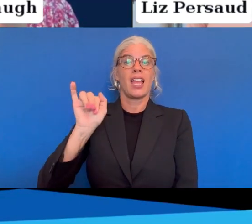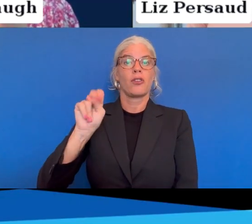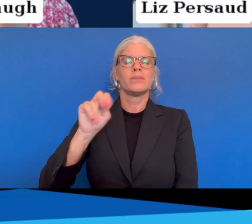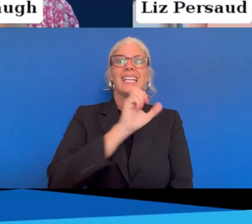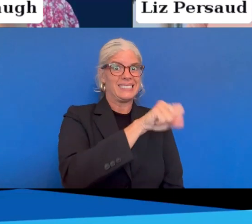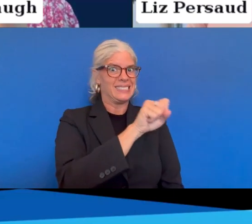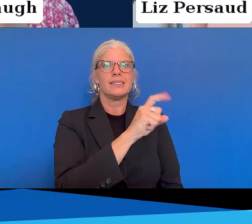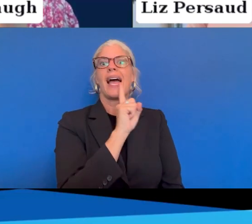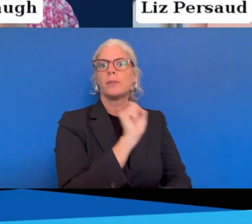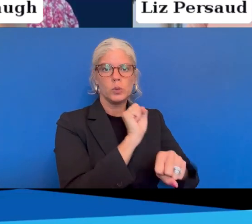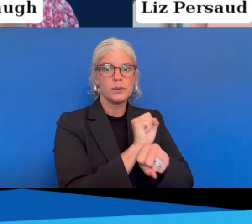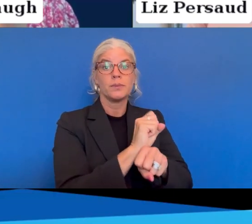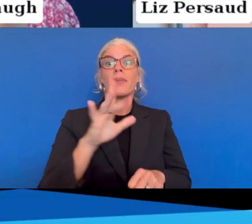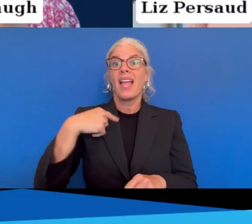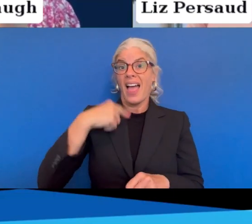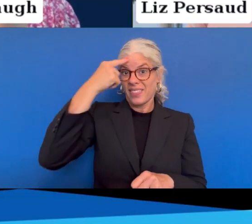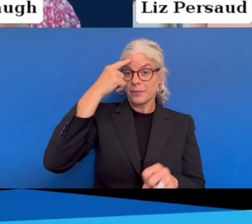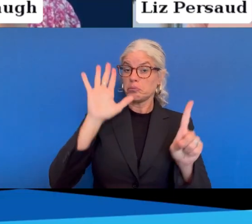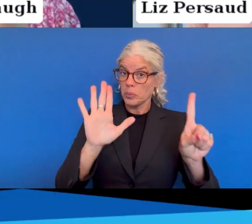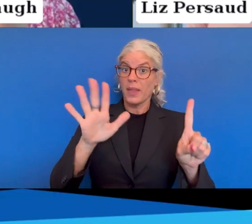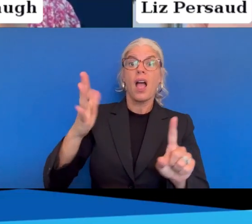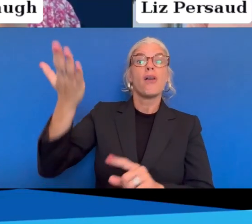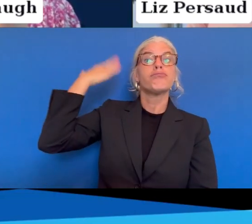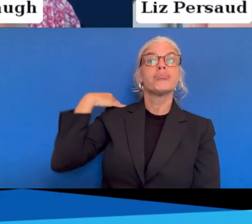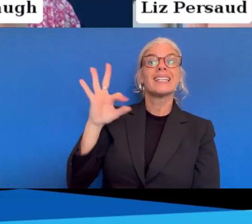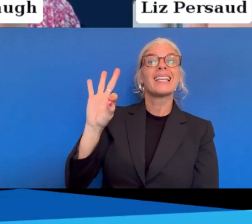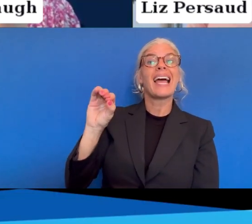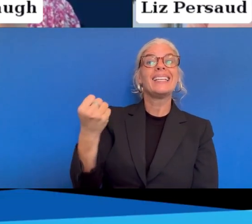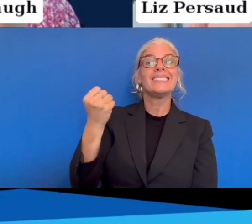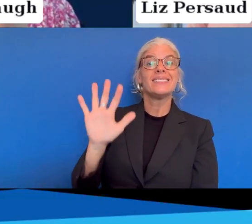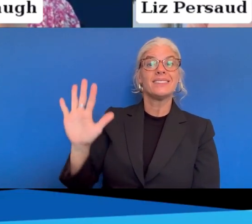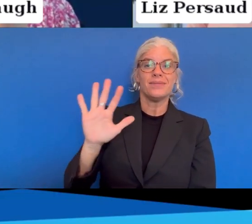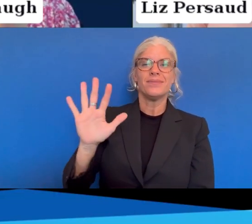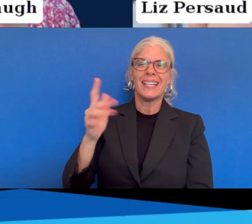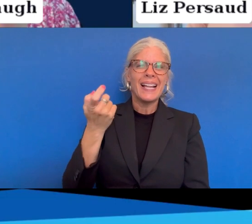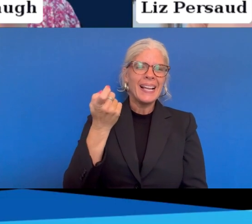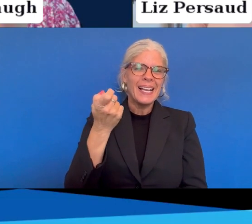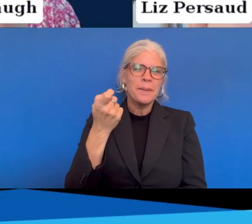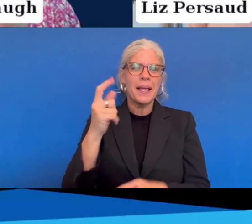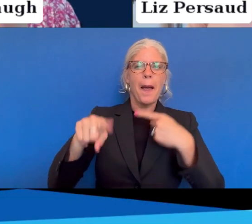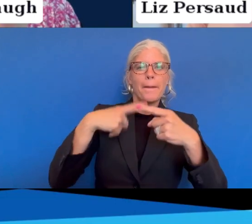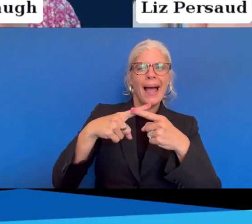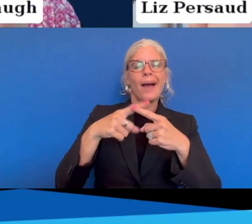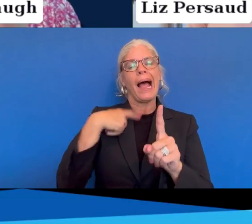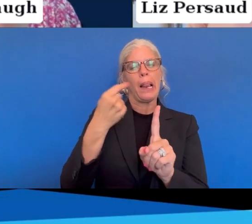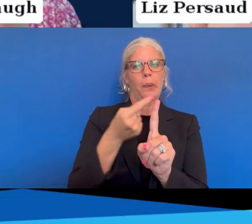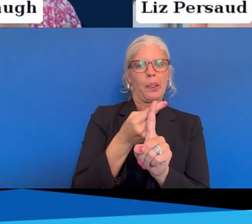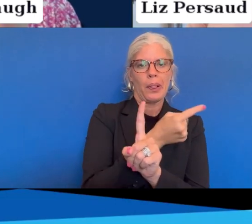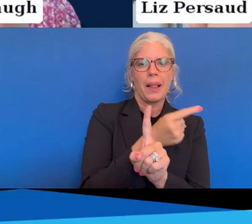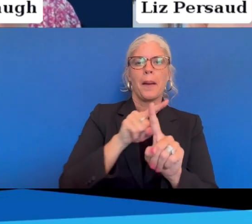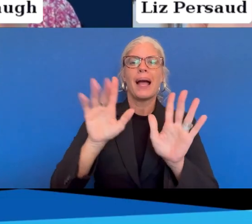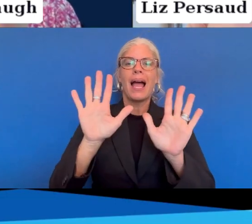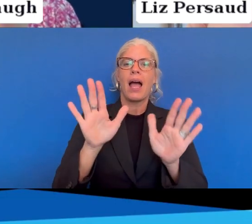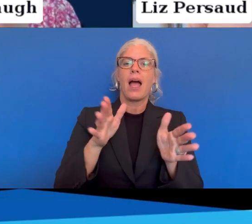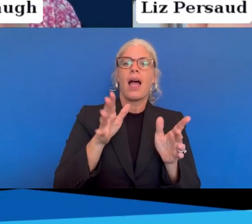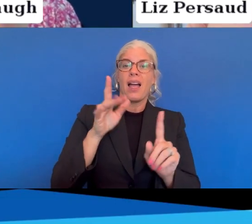Yeah, absolutely. So I think, you know, back in the 90s, it was a little bit more about getting off of this absolutely